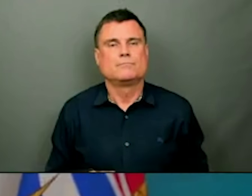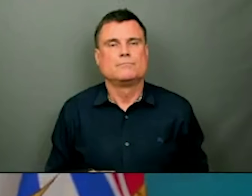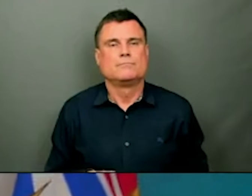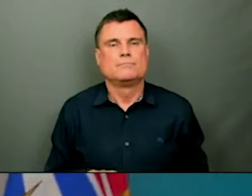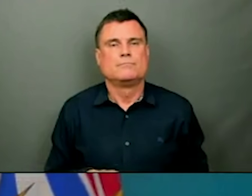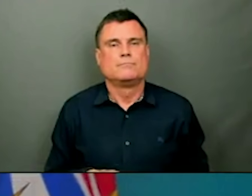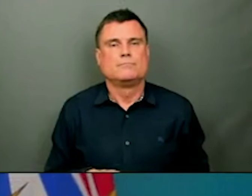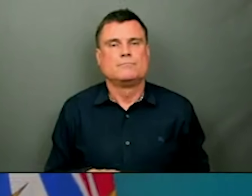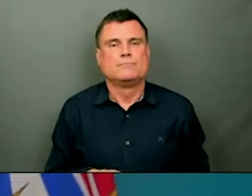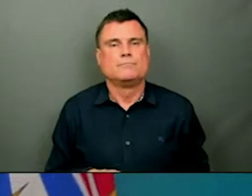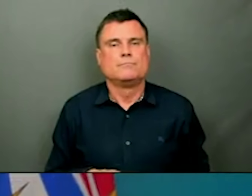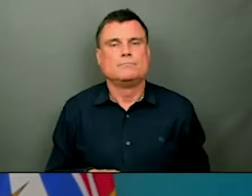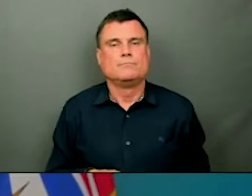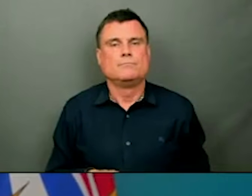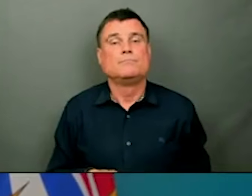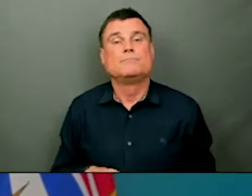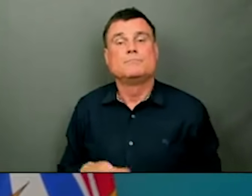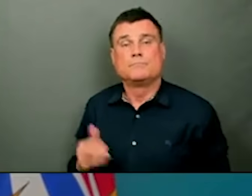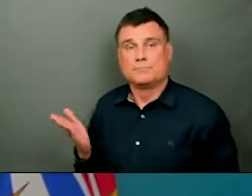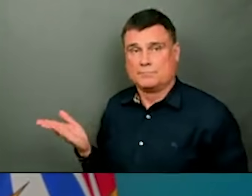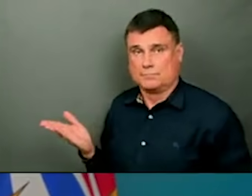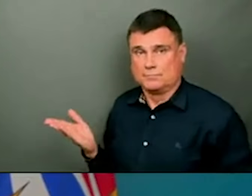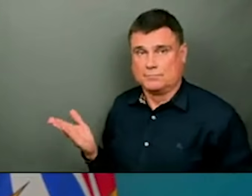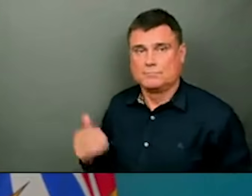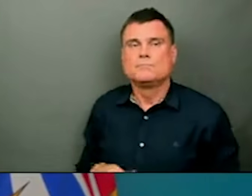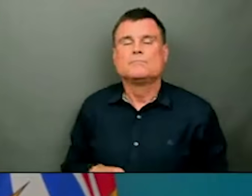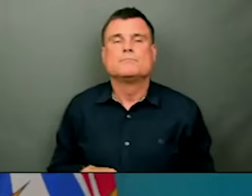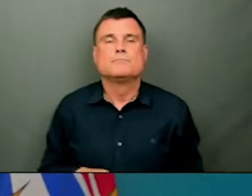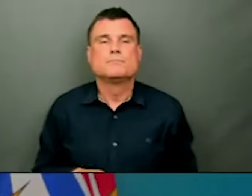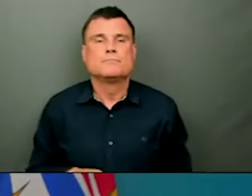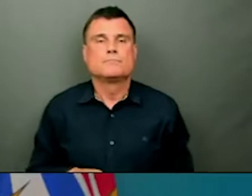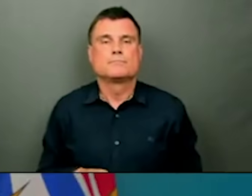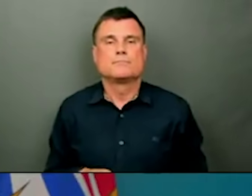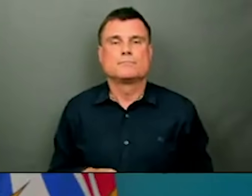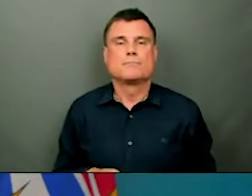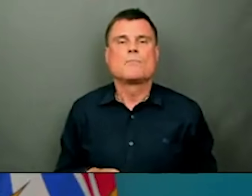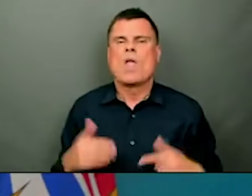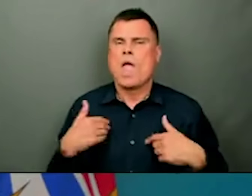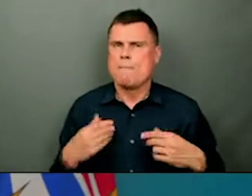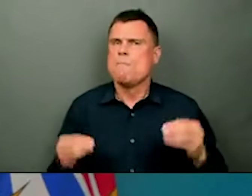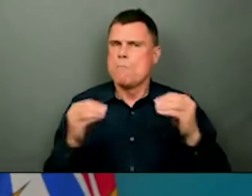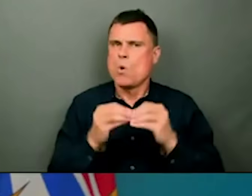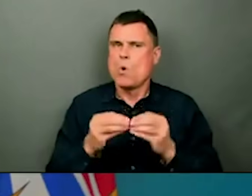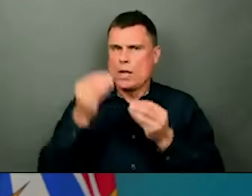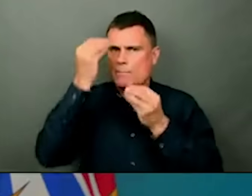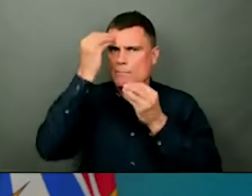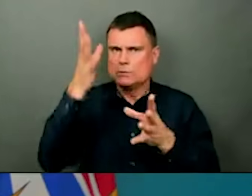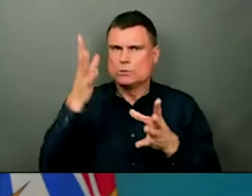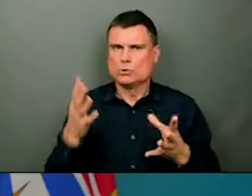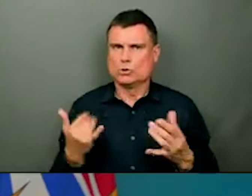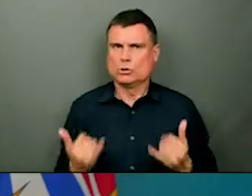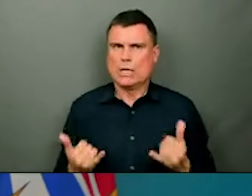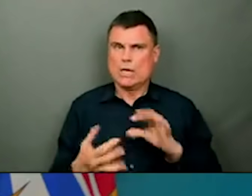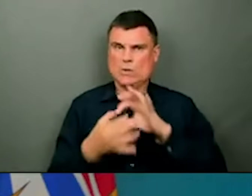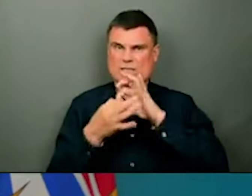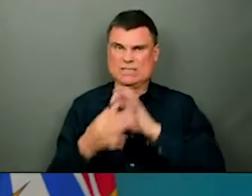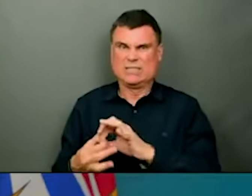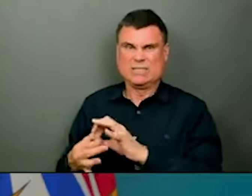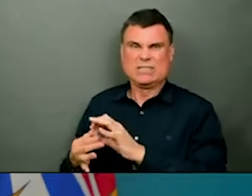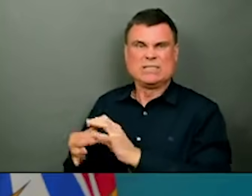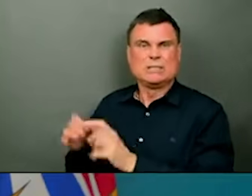I think it's especially important for people in Surrey. There'll be more information later today in terms of the targeting, but there's going to